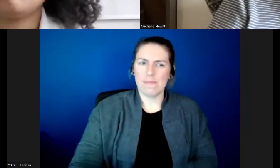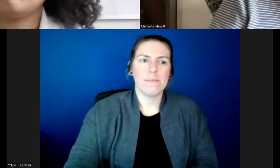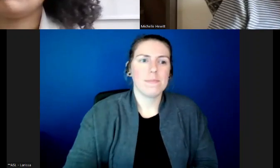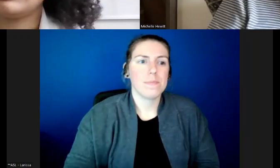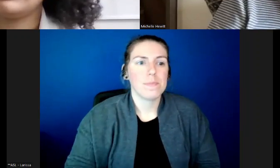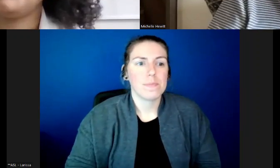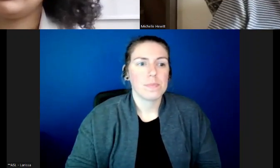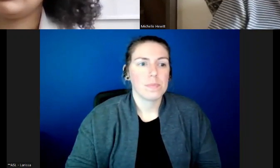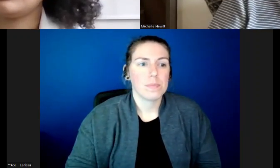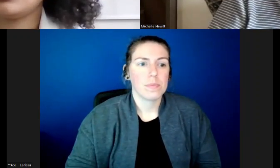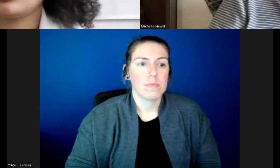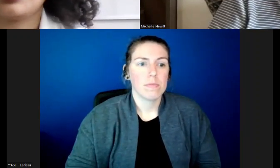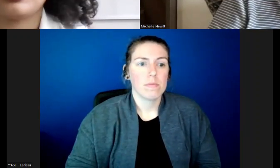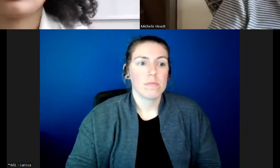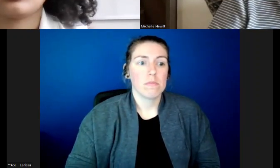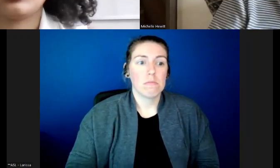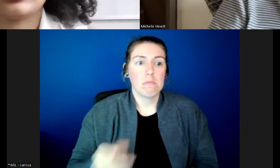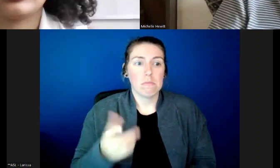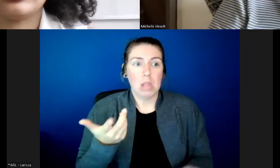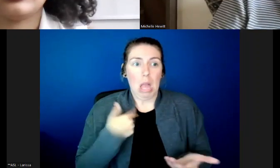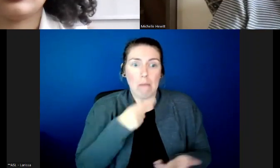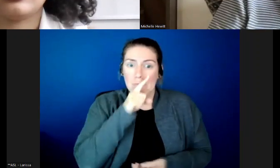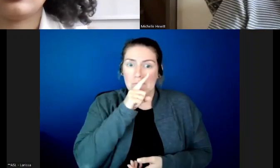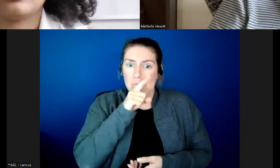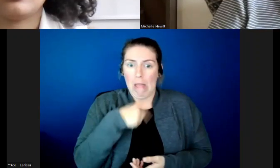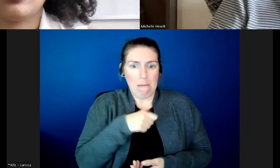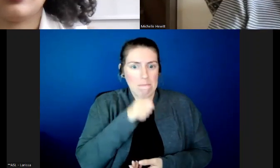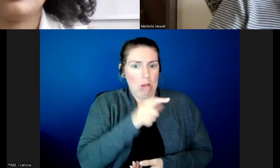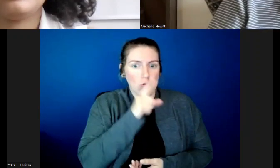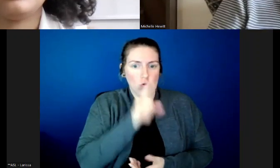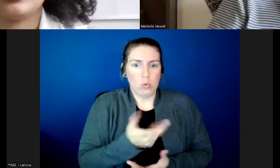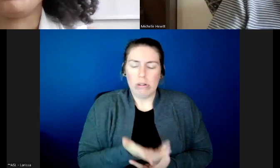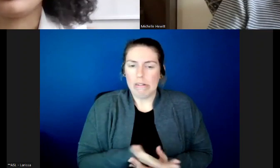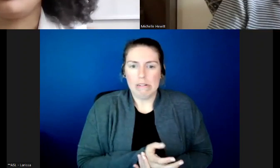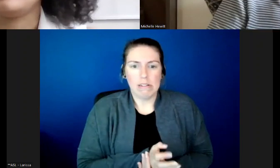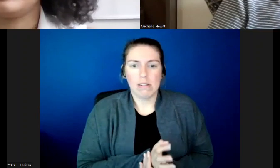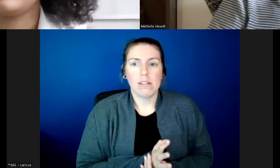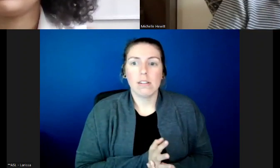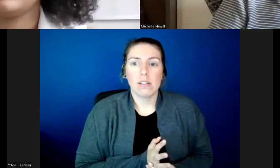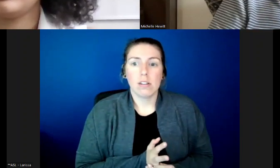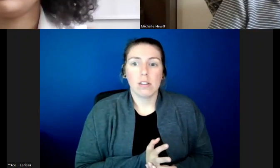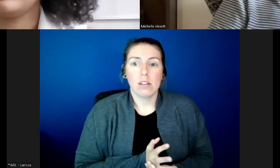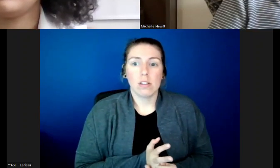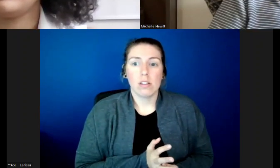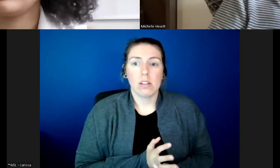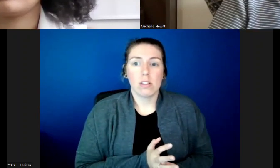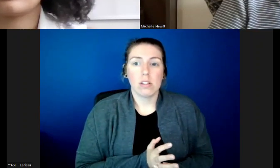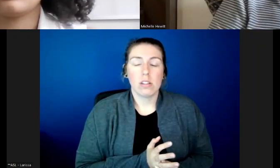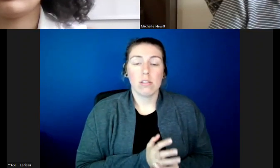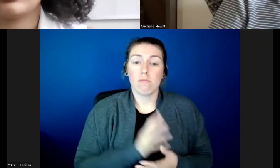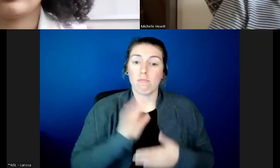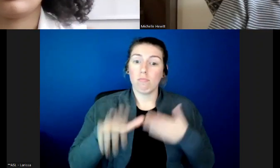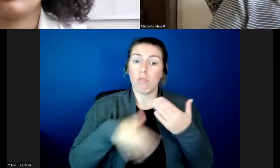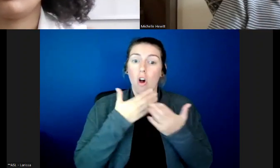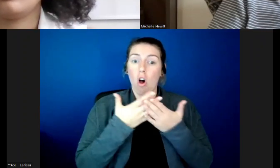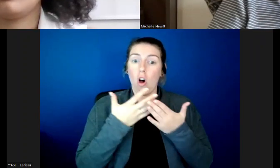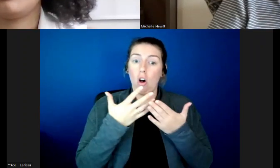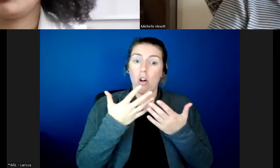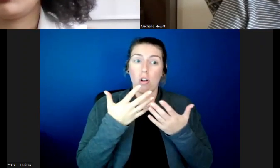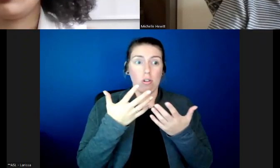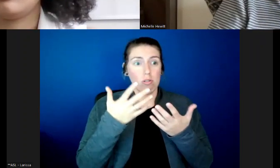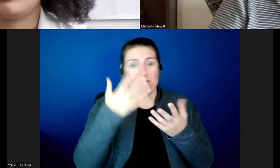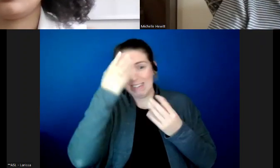I can't really speak to this question. I'm not sure in what context the data is excluded. I don't